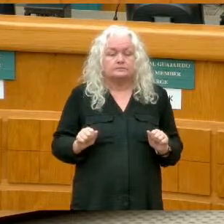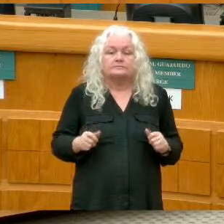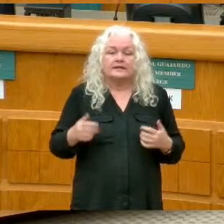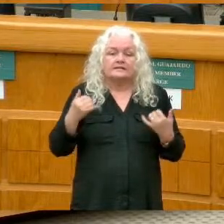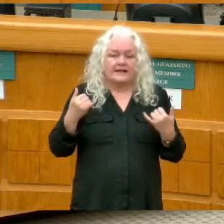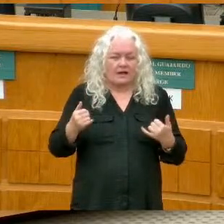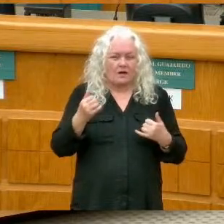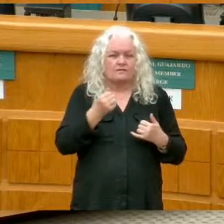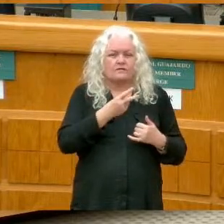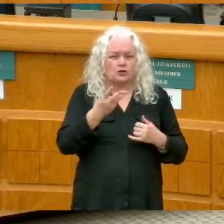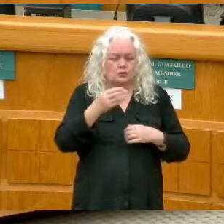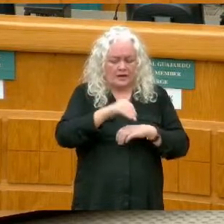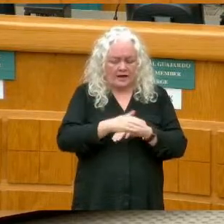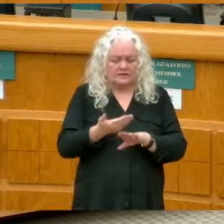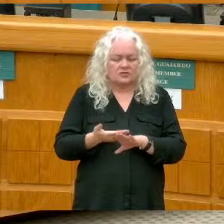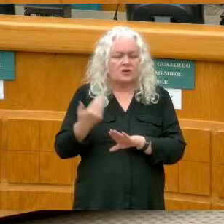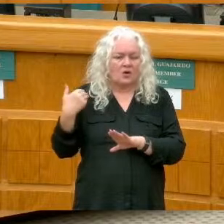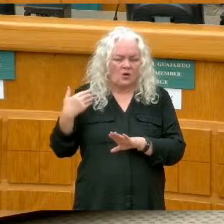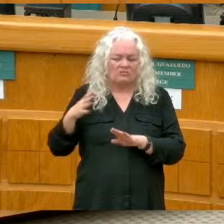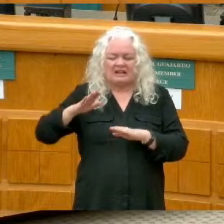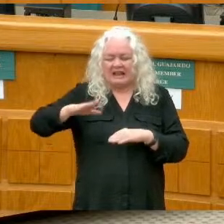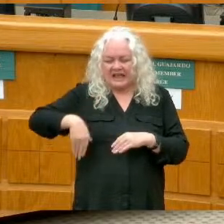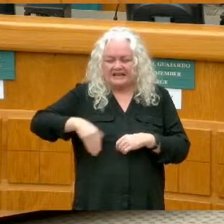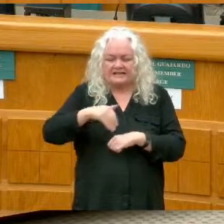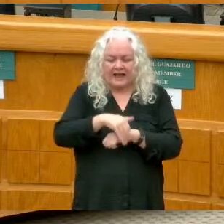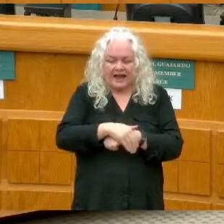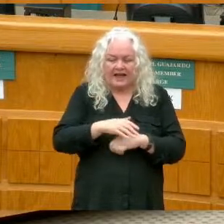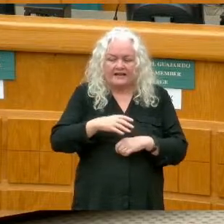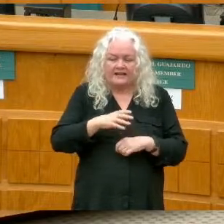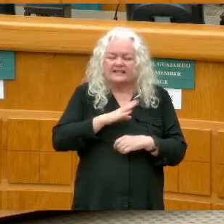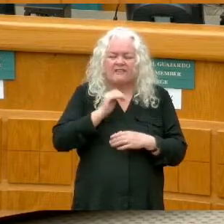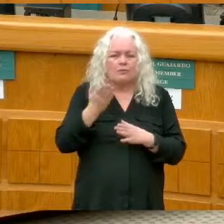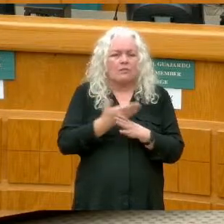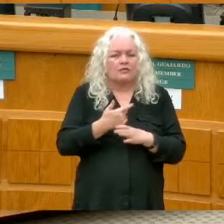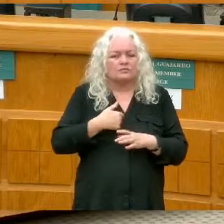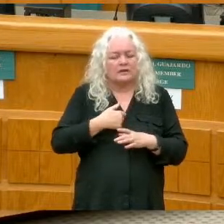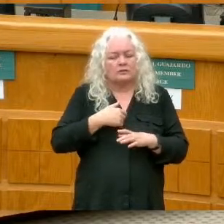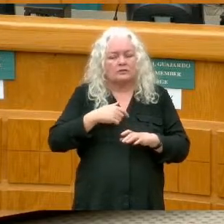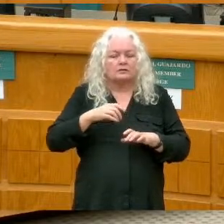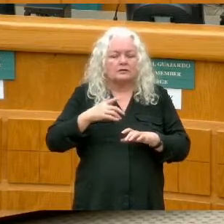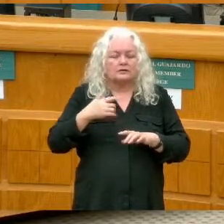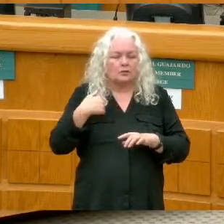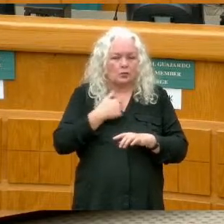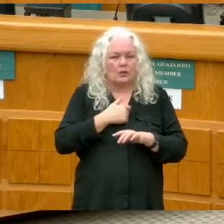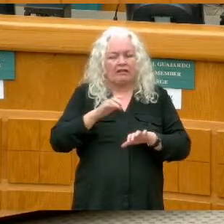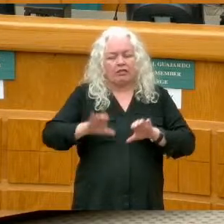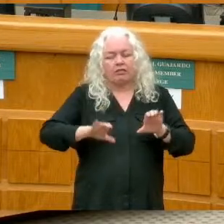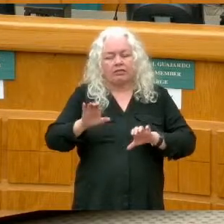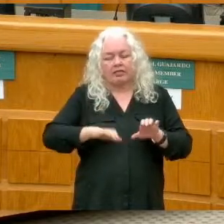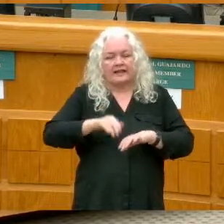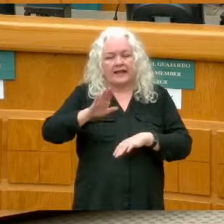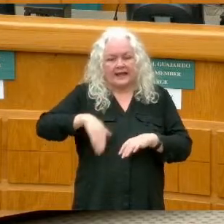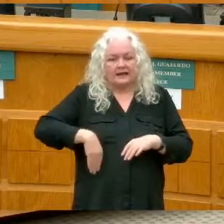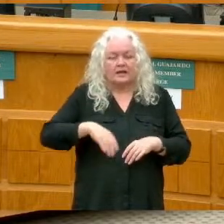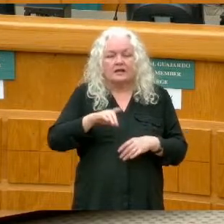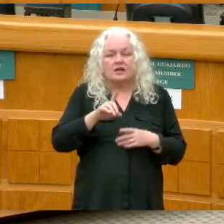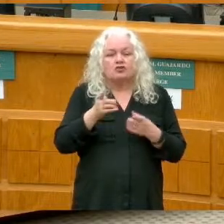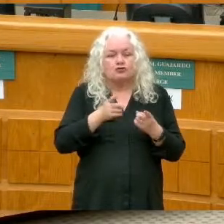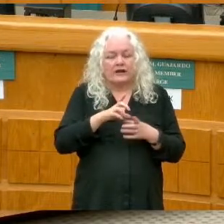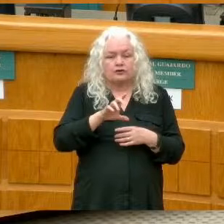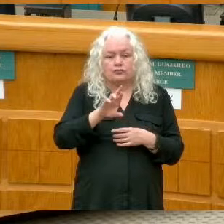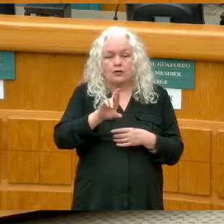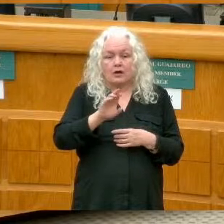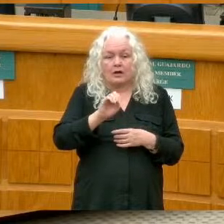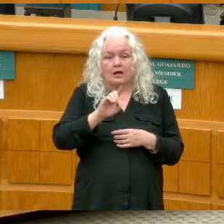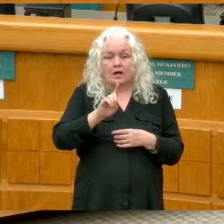Now, a couple of nights ago, it was late, and it never bothers me because we talk late all the time, but Director Rodriguez texted